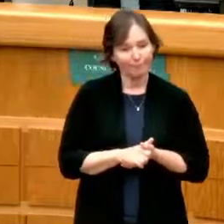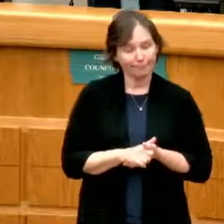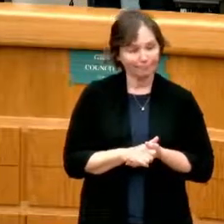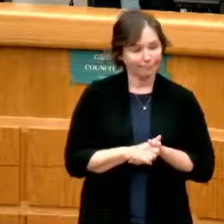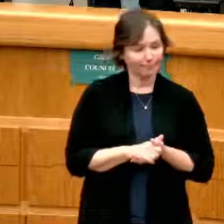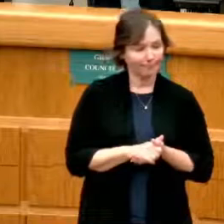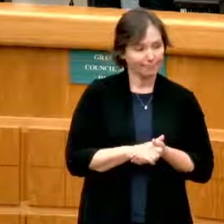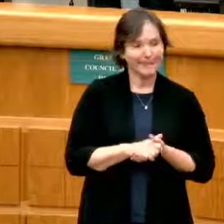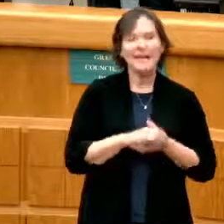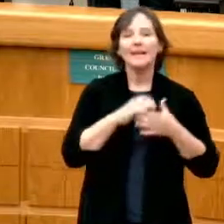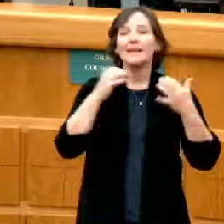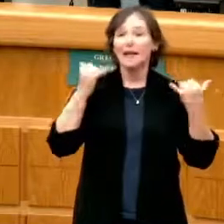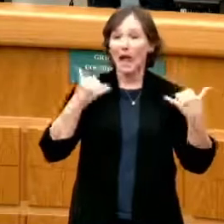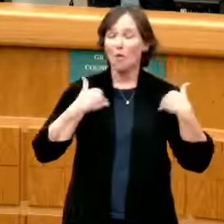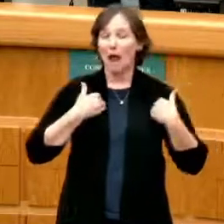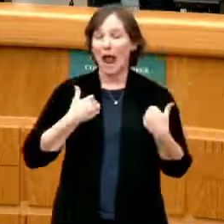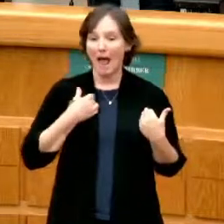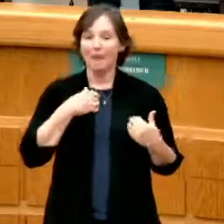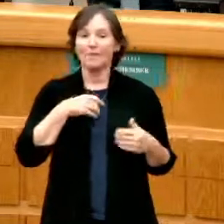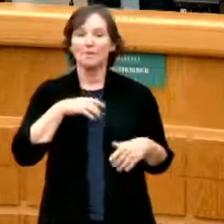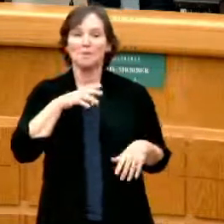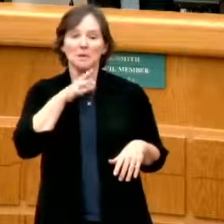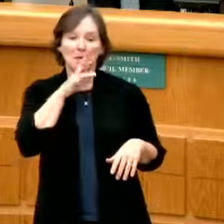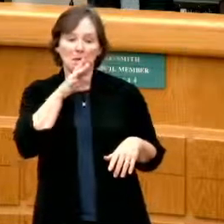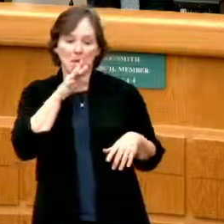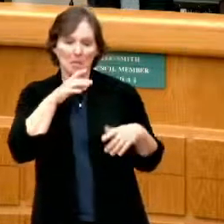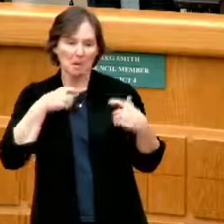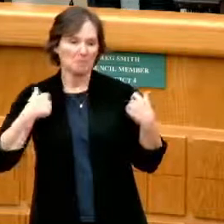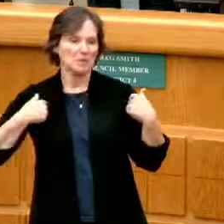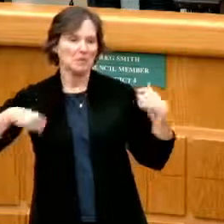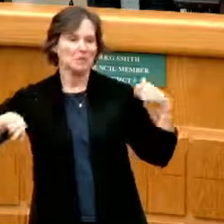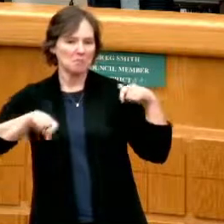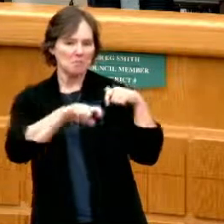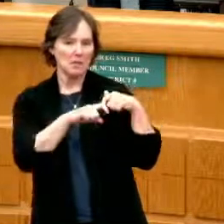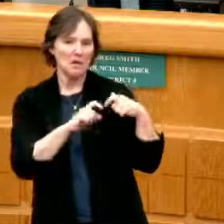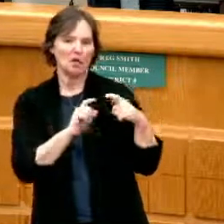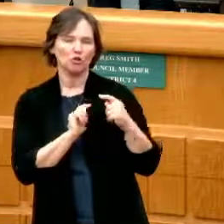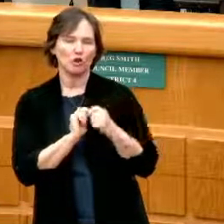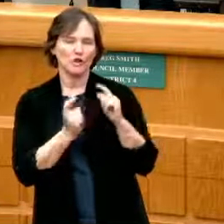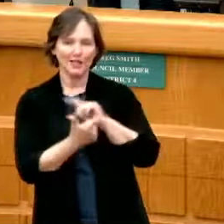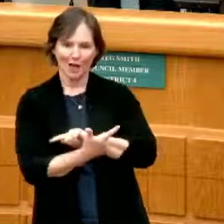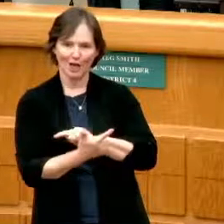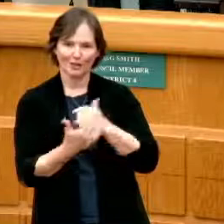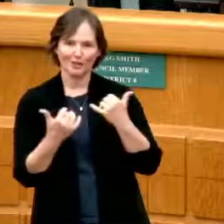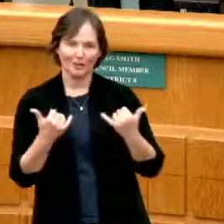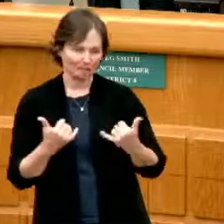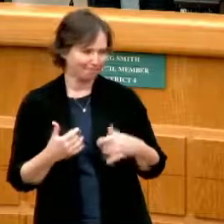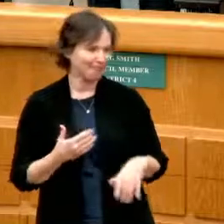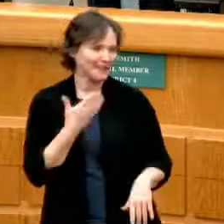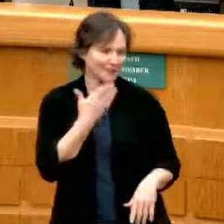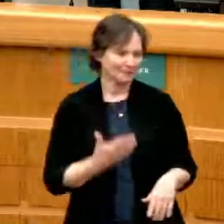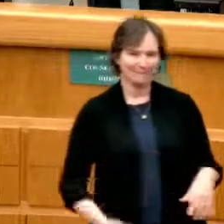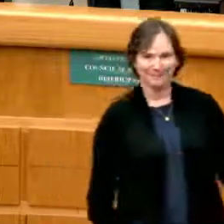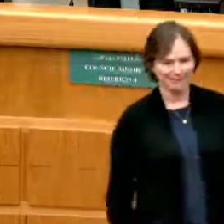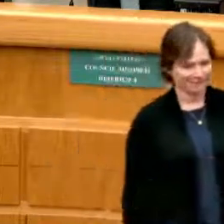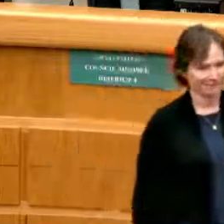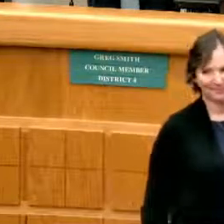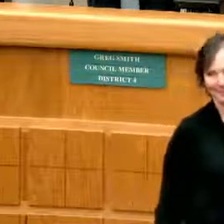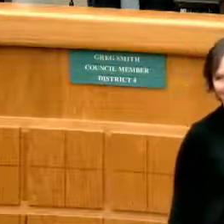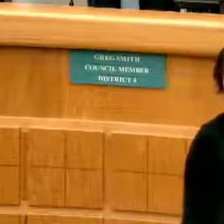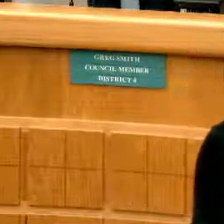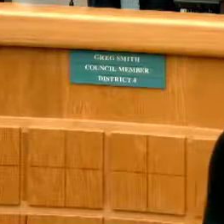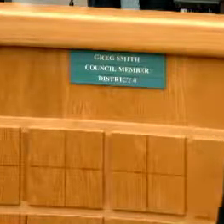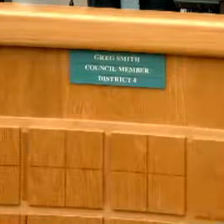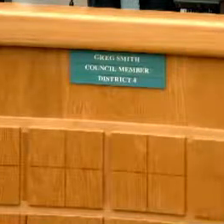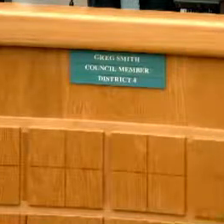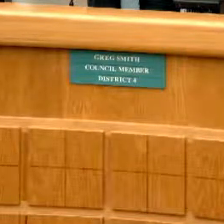Primero quiero decirle bravo a todas las personas que trabajaron para llevar a cabo la clínica móvil en el American Bank Center el día de hoy. El día de hoy también se va a